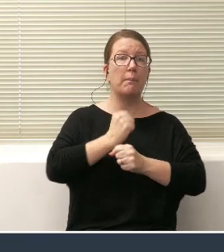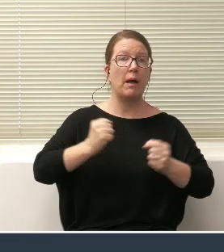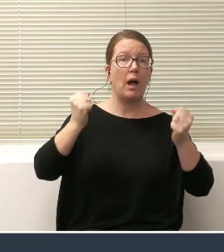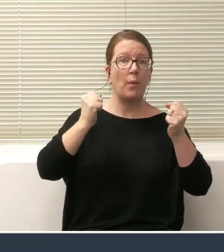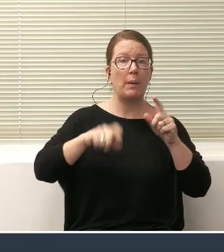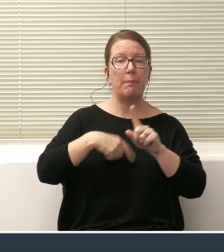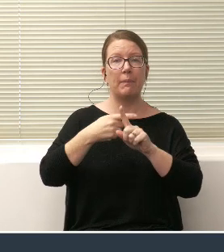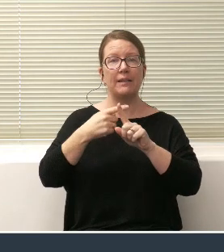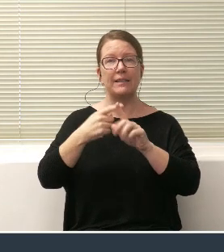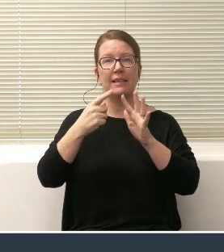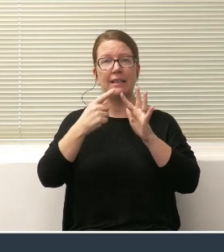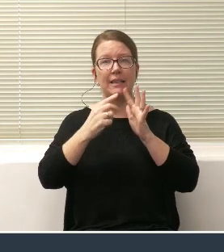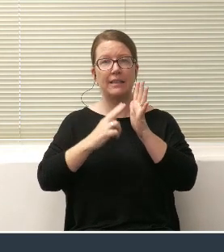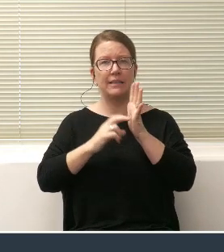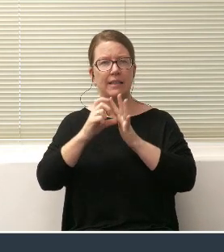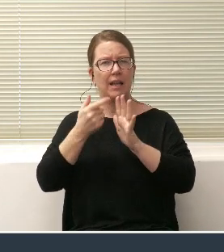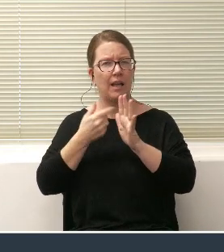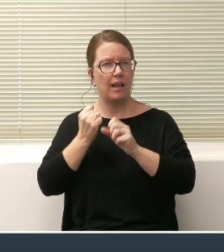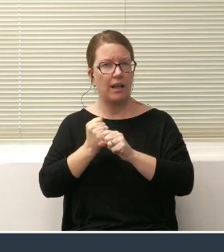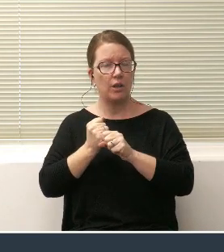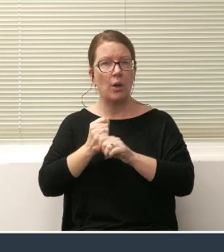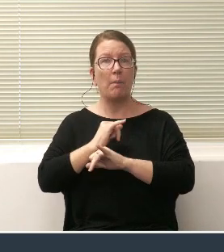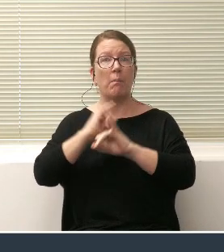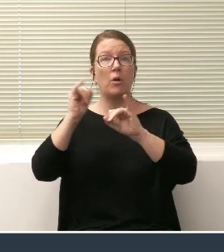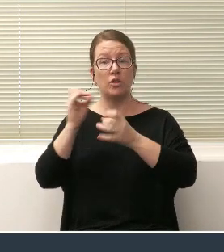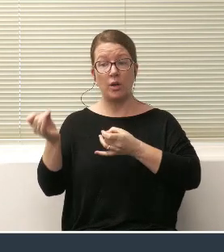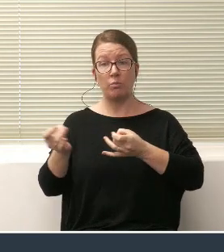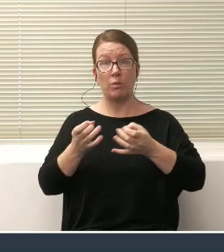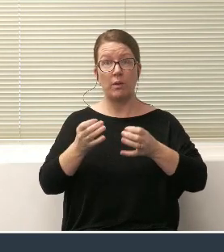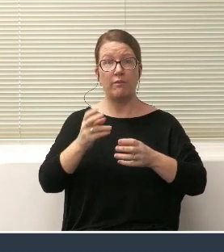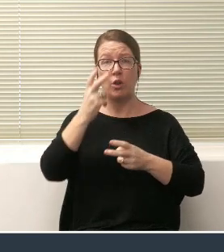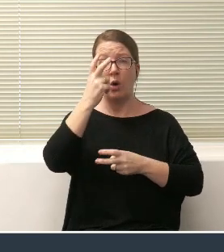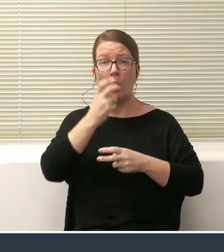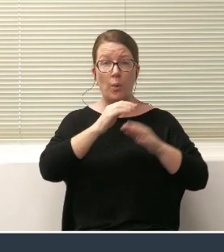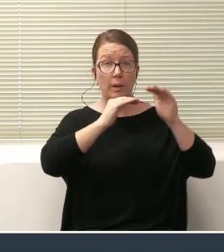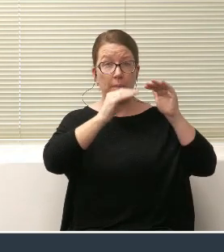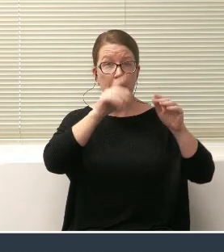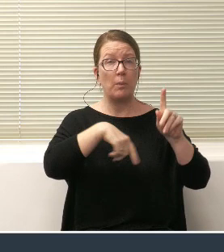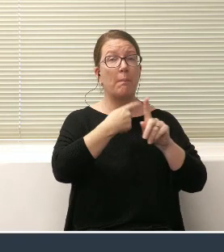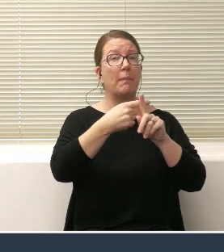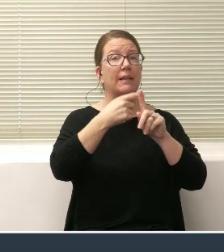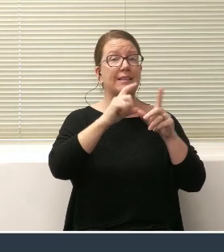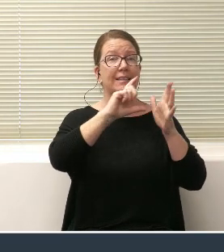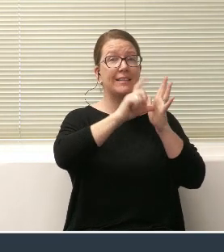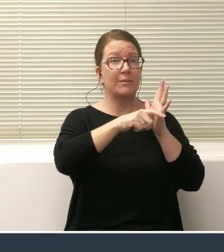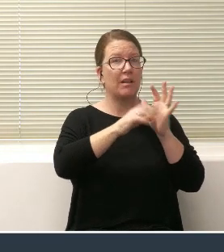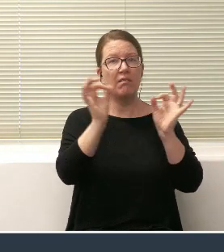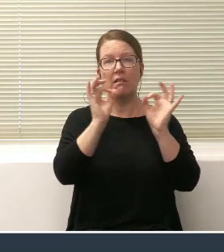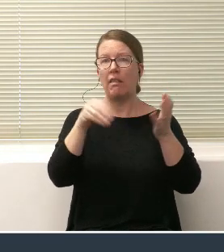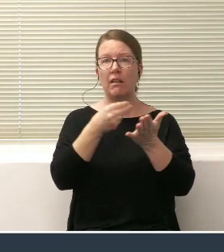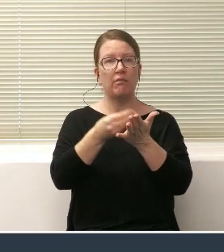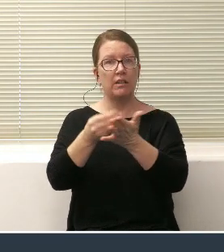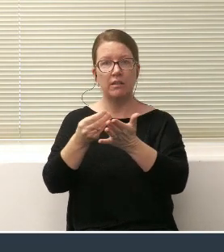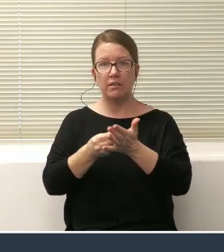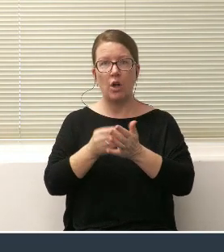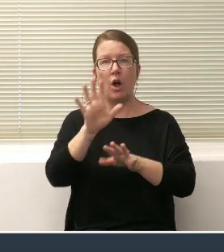NDAG that emergency preparedness for the elderly and more so the people with disabilities, that's not been funded. The estimate is